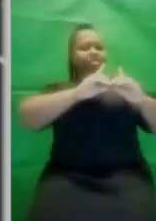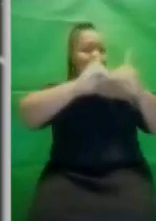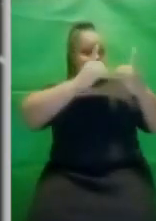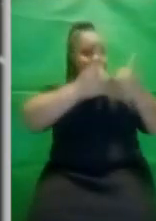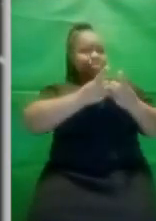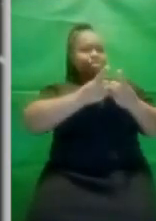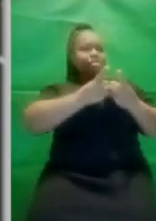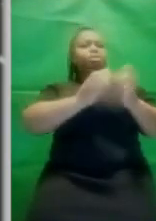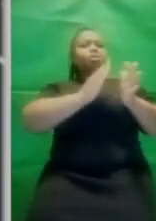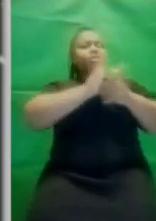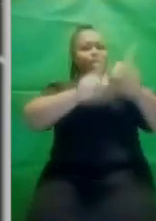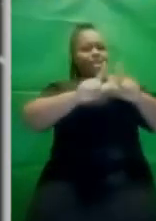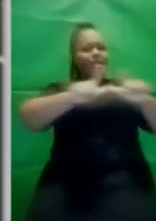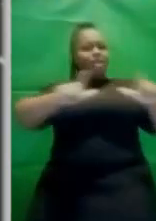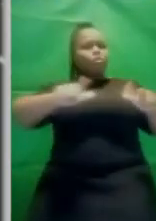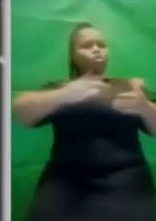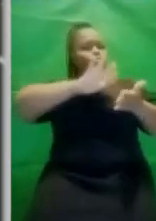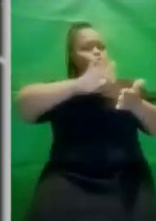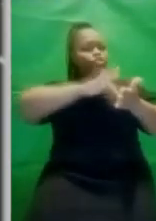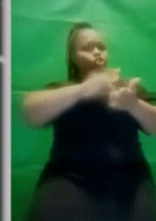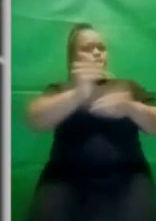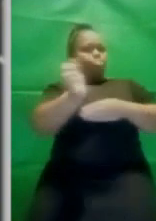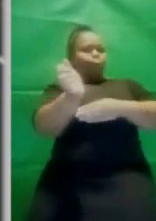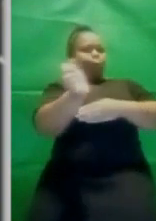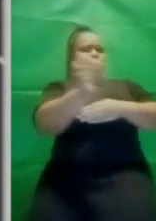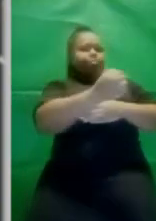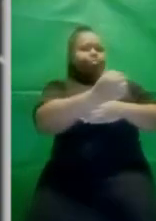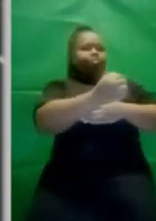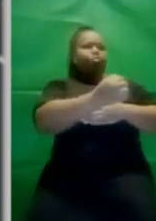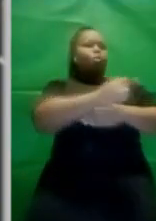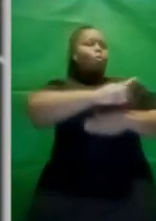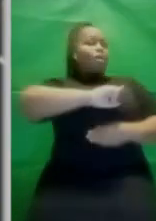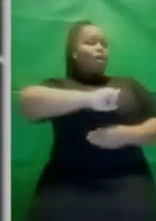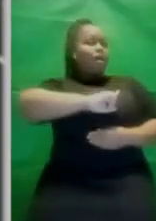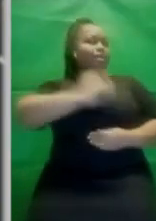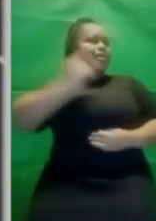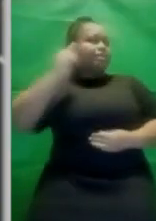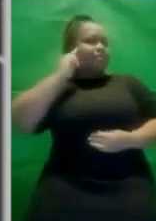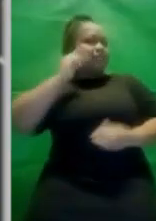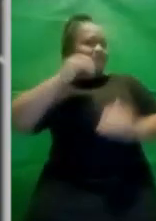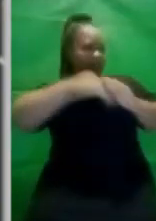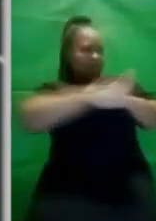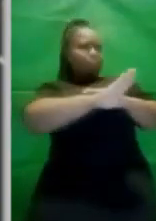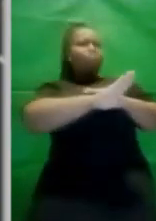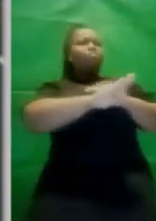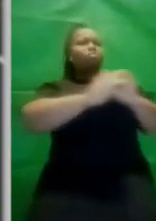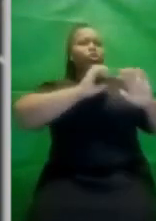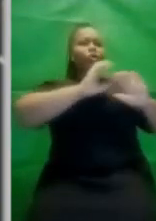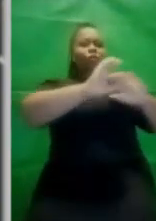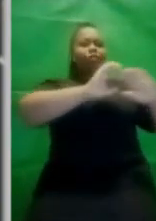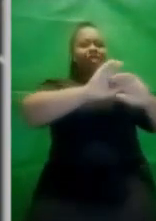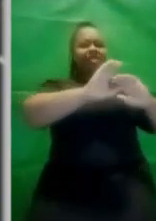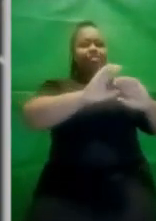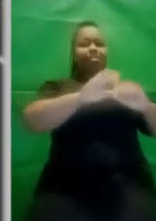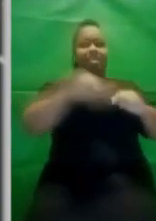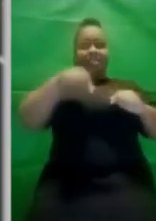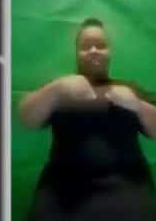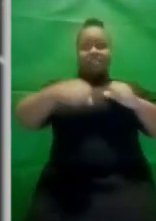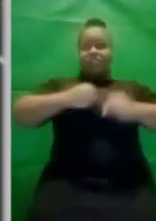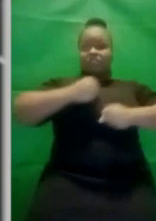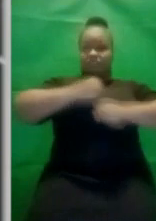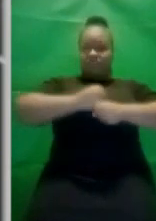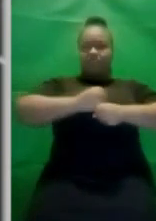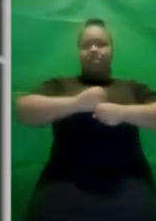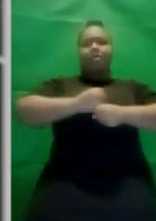to ensure that there can be some minimum communication. This year will allow us now to take it to the next level to ensure that we've got